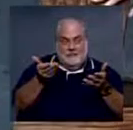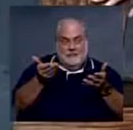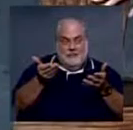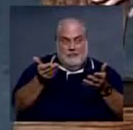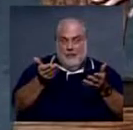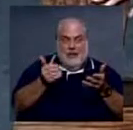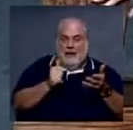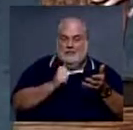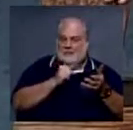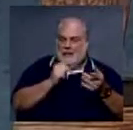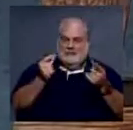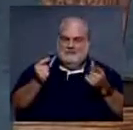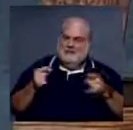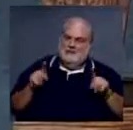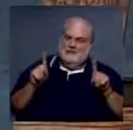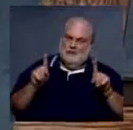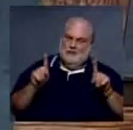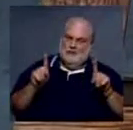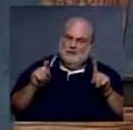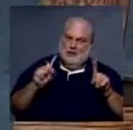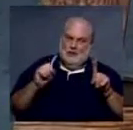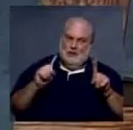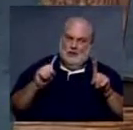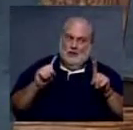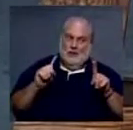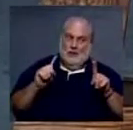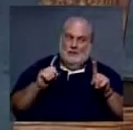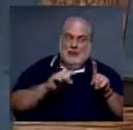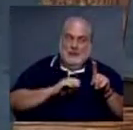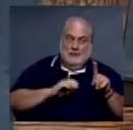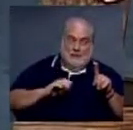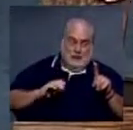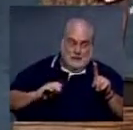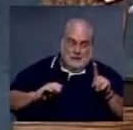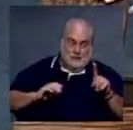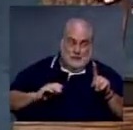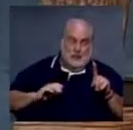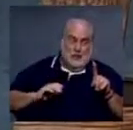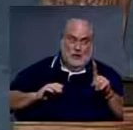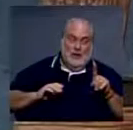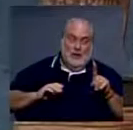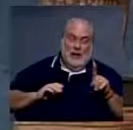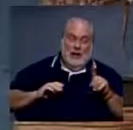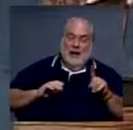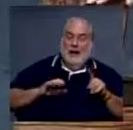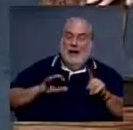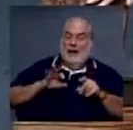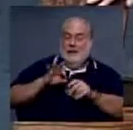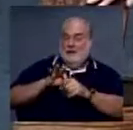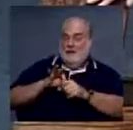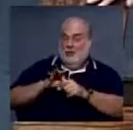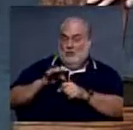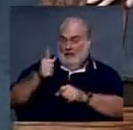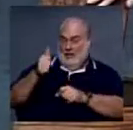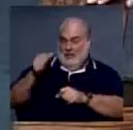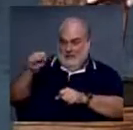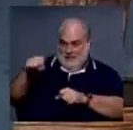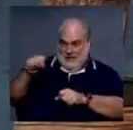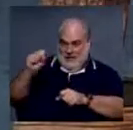come to a compromise. So with that being said, at the commissioners' meeting, which we've got 10 voted yes and 1 voted no.